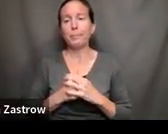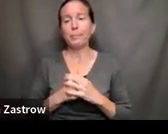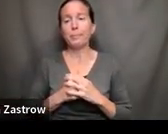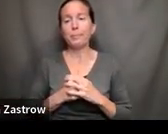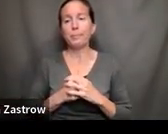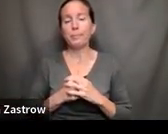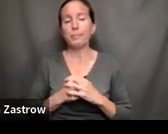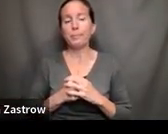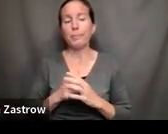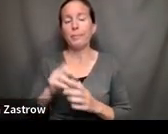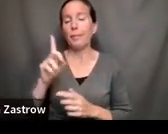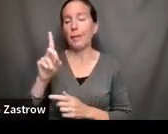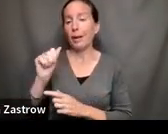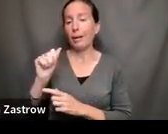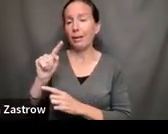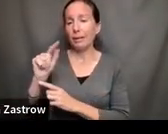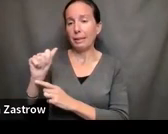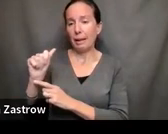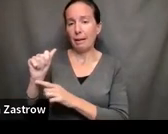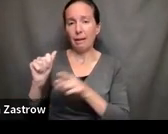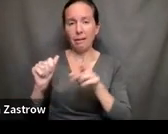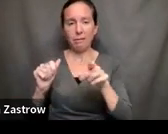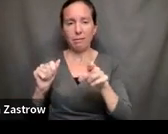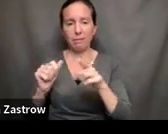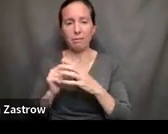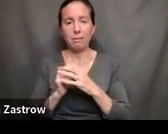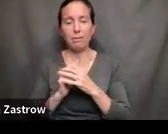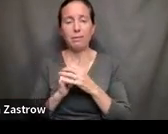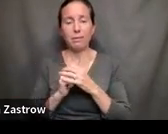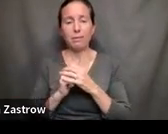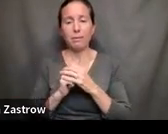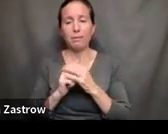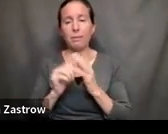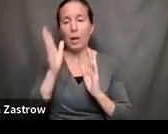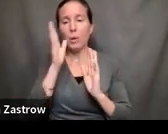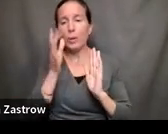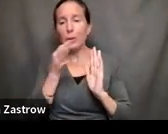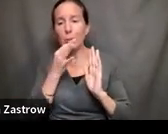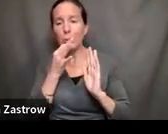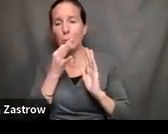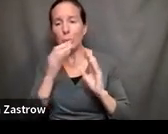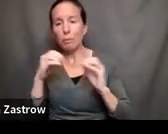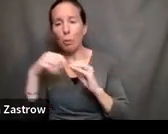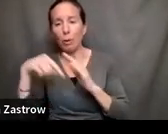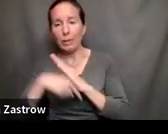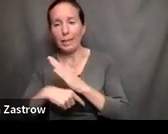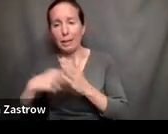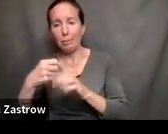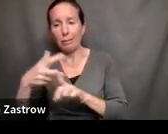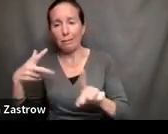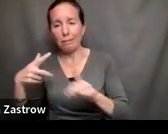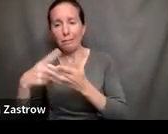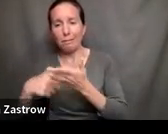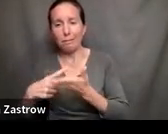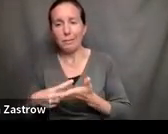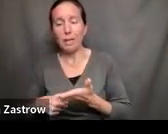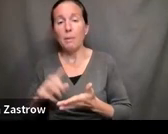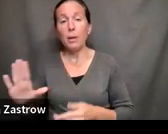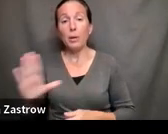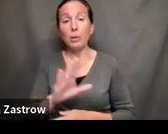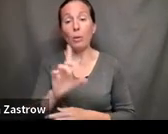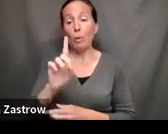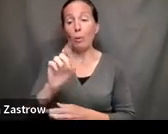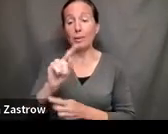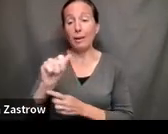So your data, we're going to talk about this in a little bit, in a few minutes, but your data will tell you